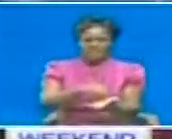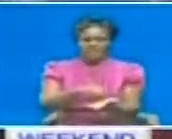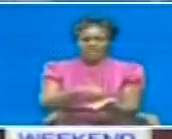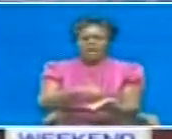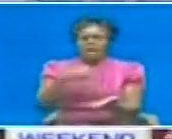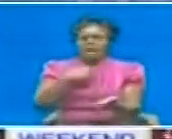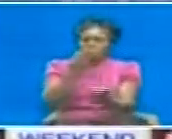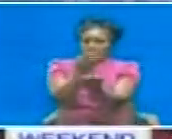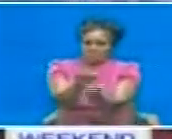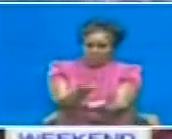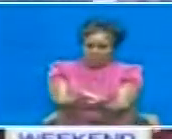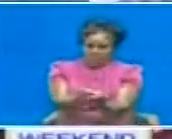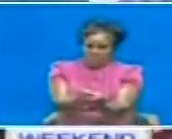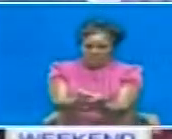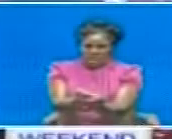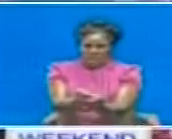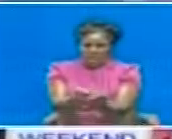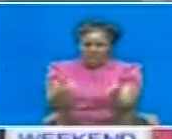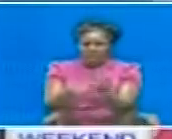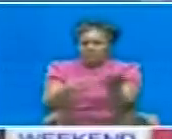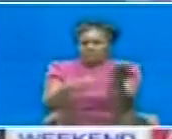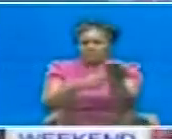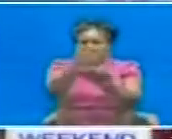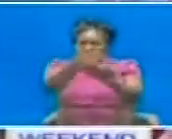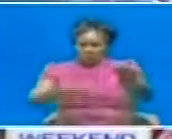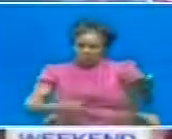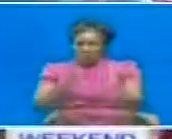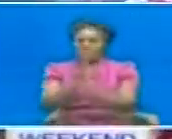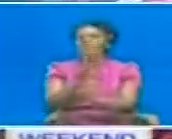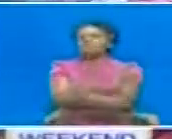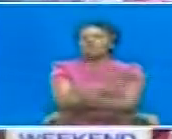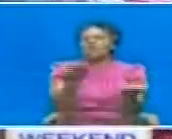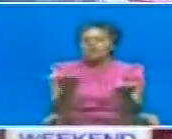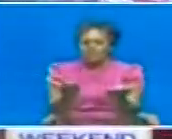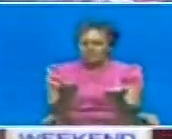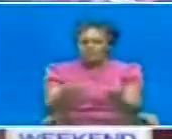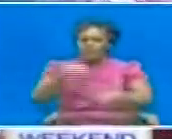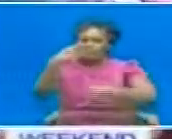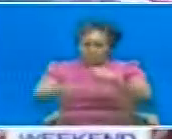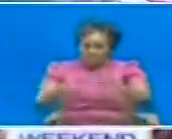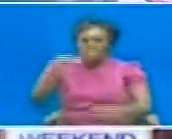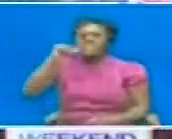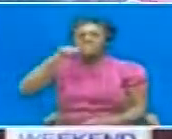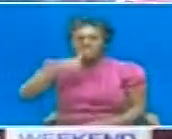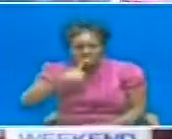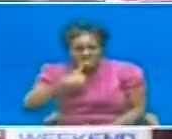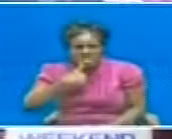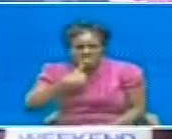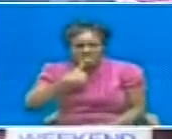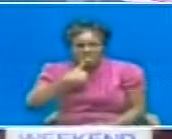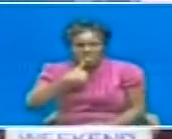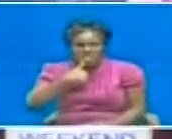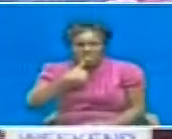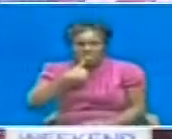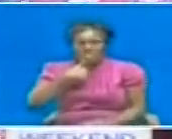we shall apply. And we shall be short what? Listed our names before anything. Yeah. That's the process, the new process that was done what?